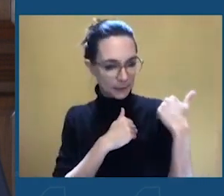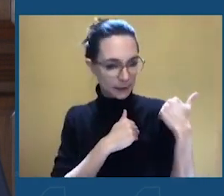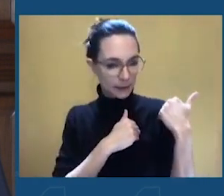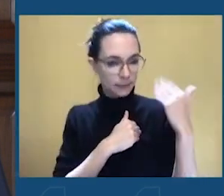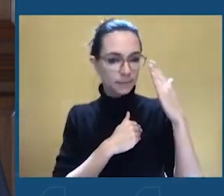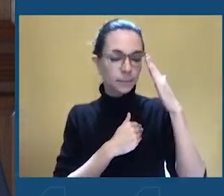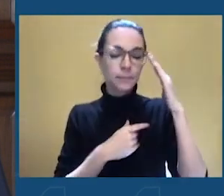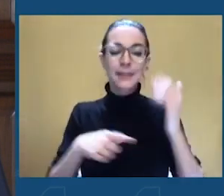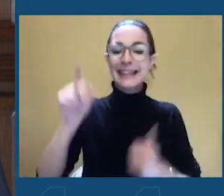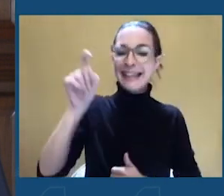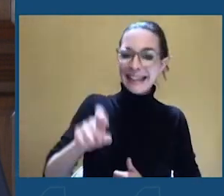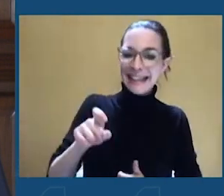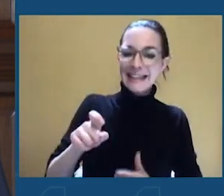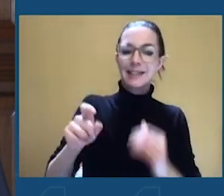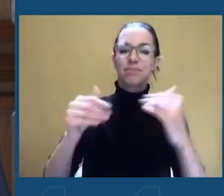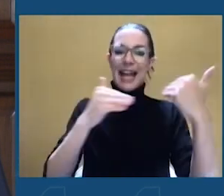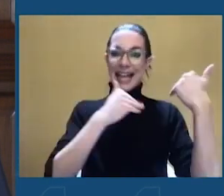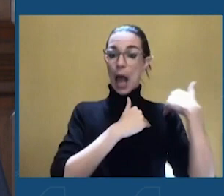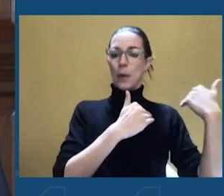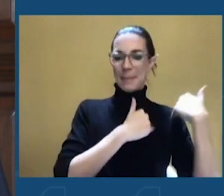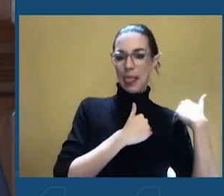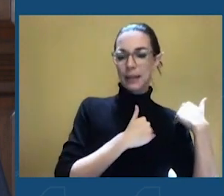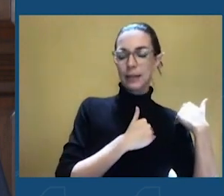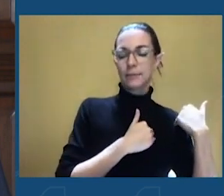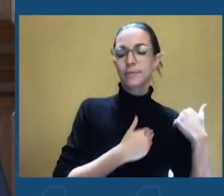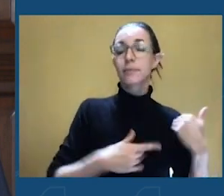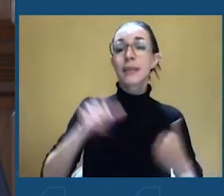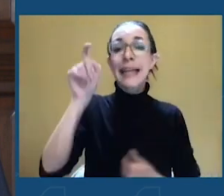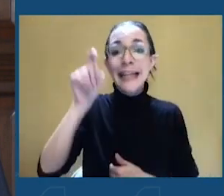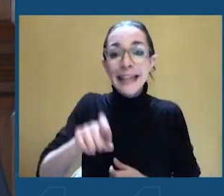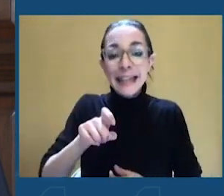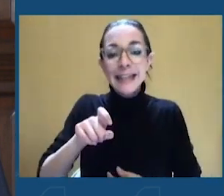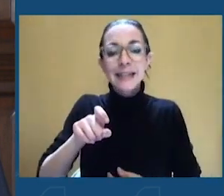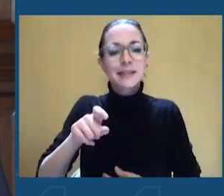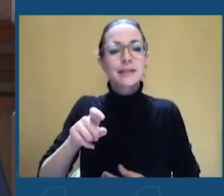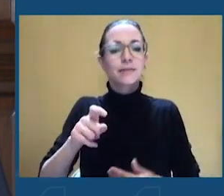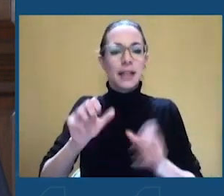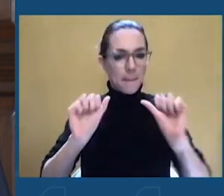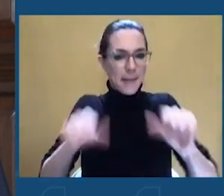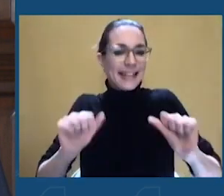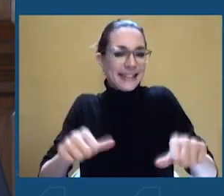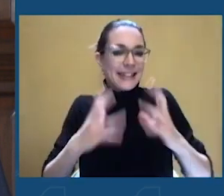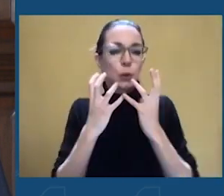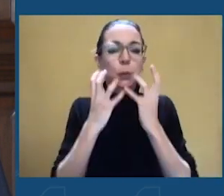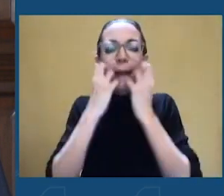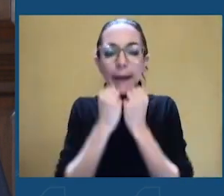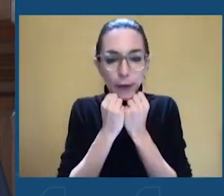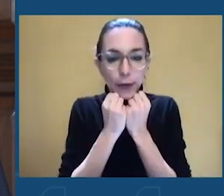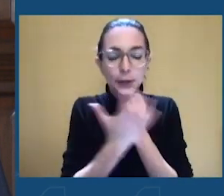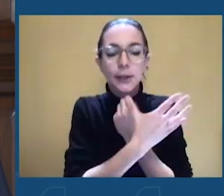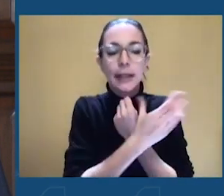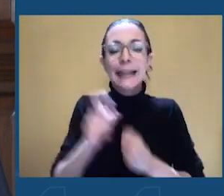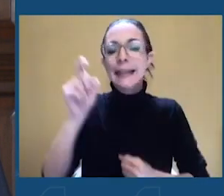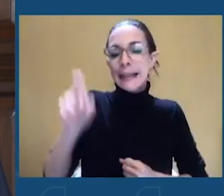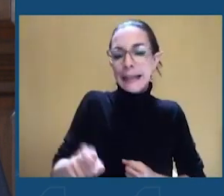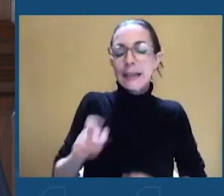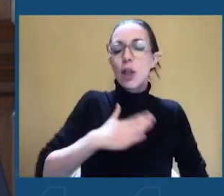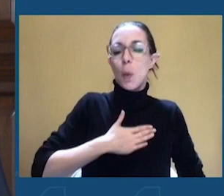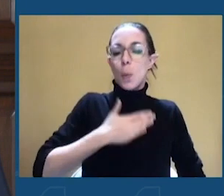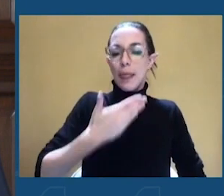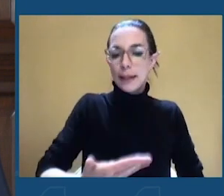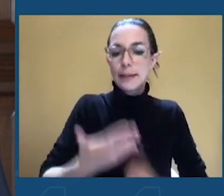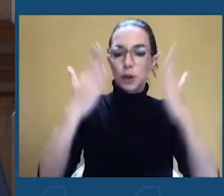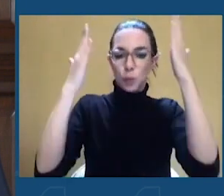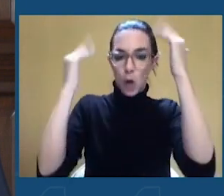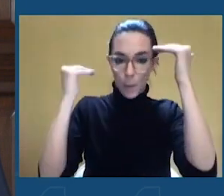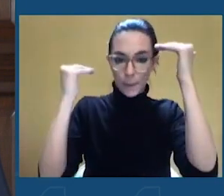needs accountability. It needs the capacity to care. And it needs the willingness to hope.